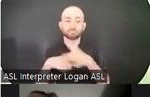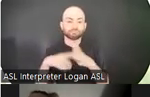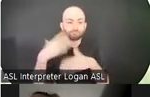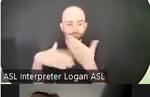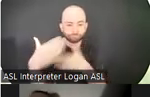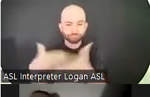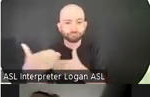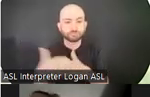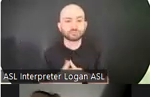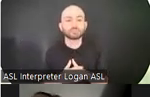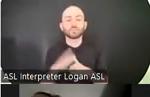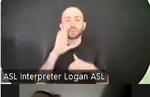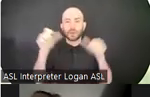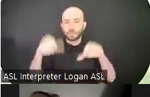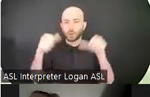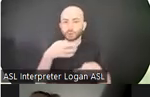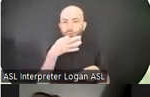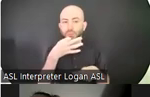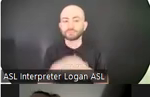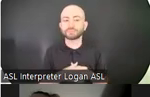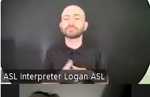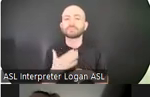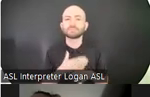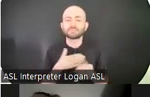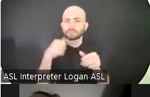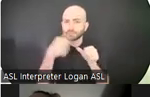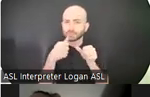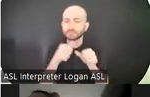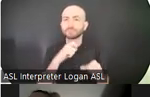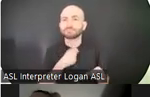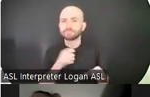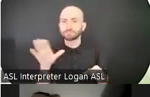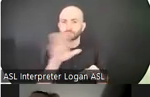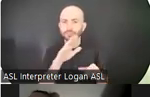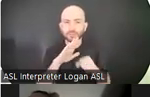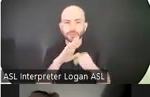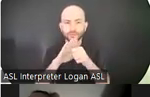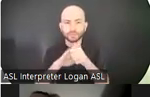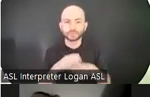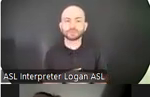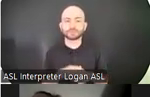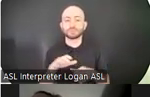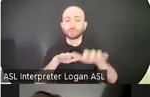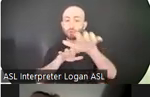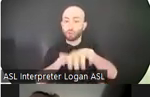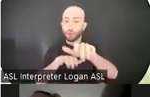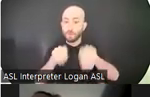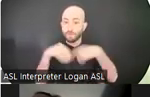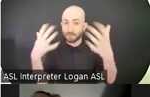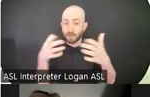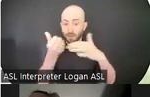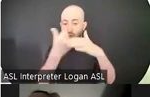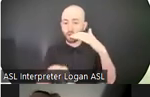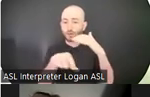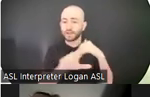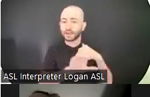Please remember to mute your mic. CARD is providing closed captioning available under the closed captioning icon in